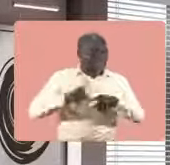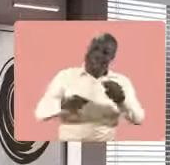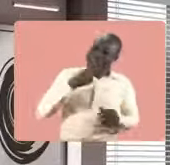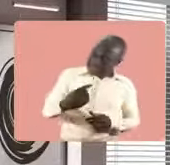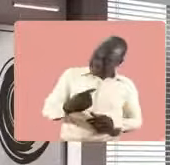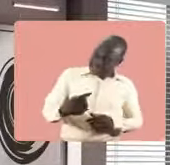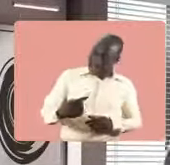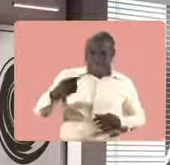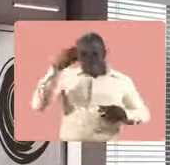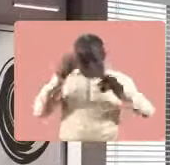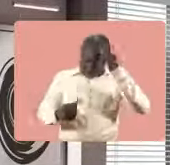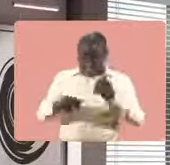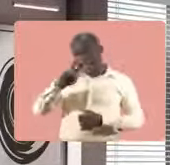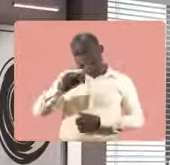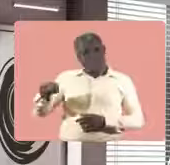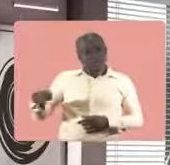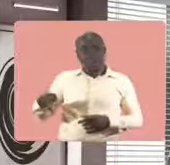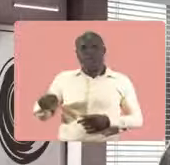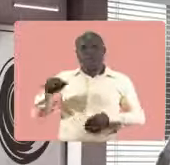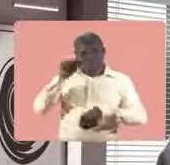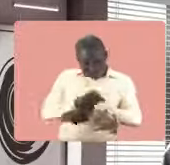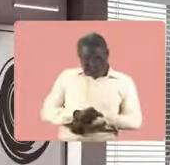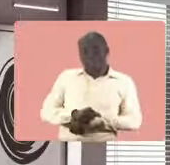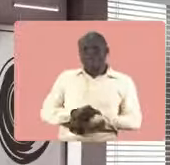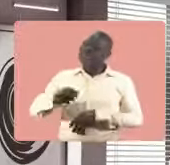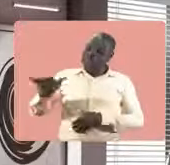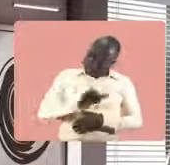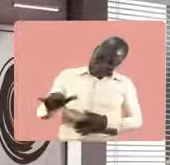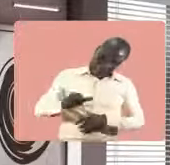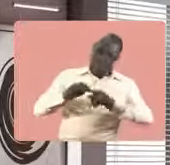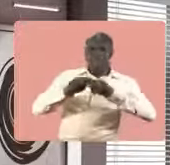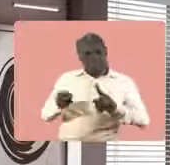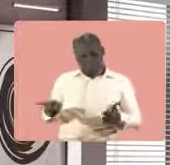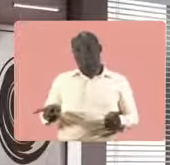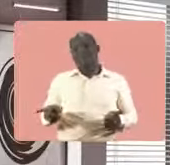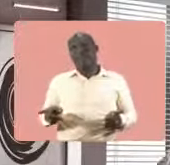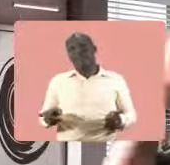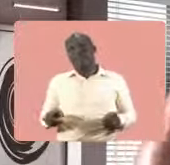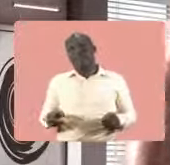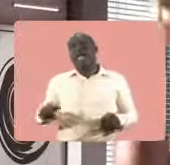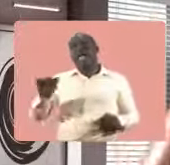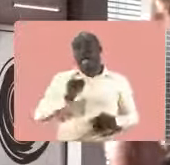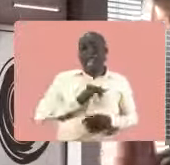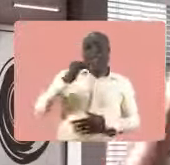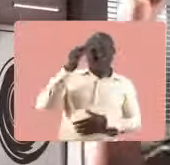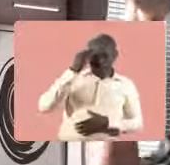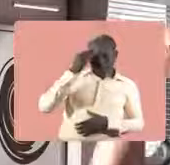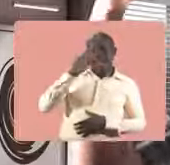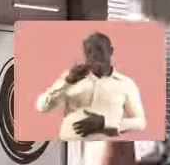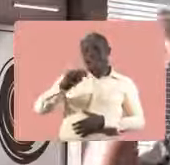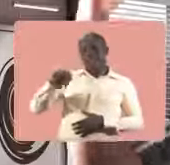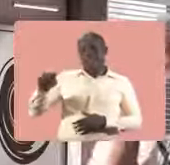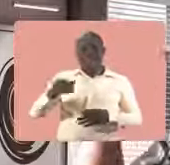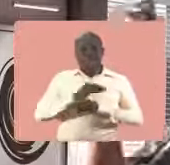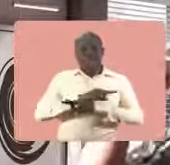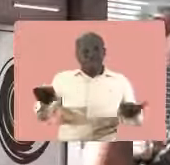nkambiyo, Esan se MPP nso ba ye no waye niema bebre. Ha menni obi a sa